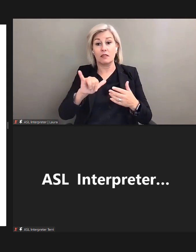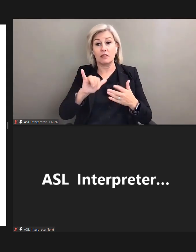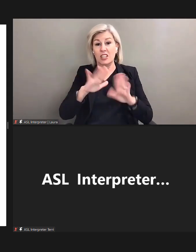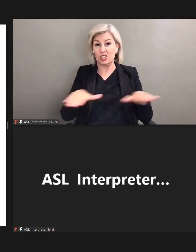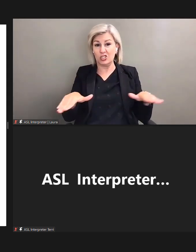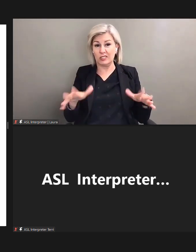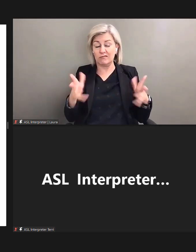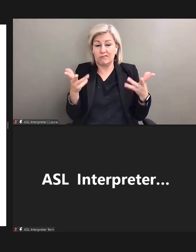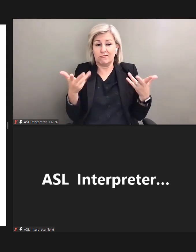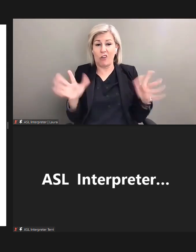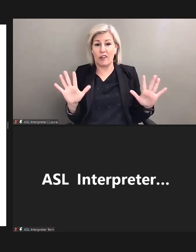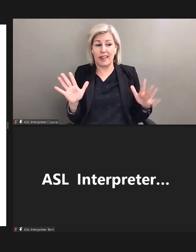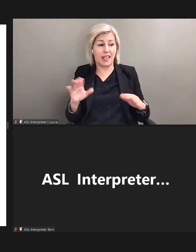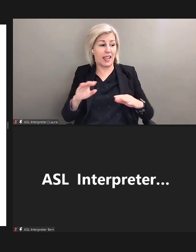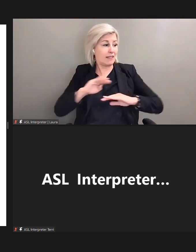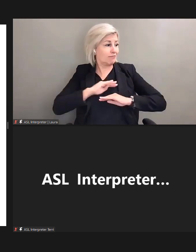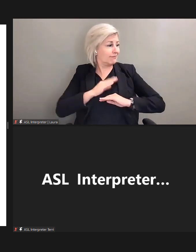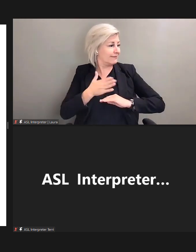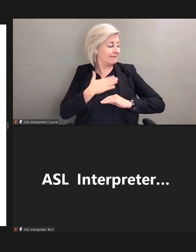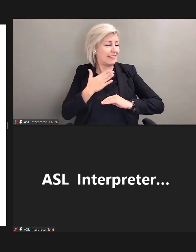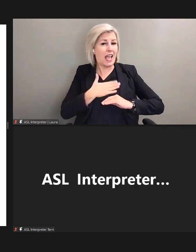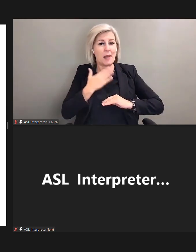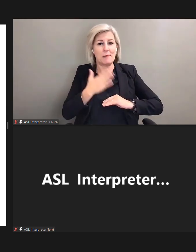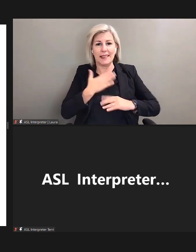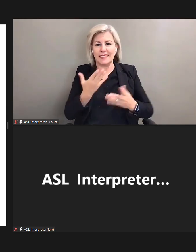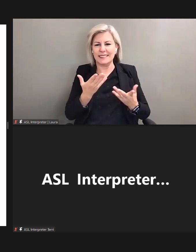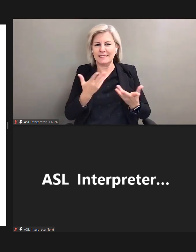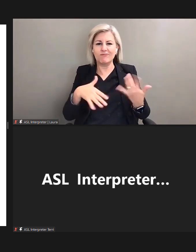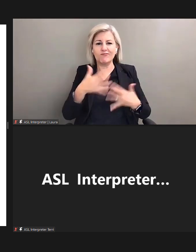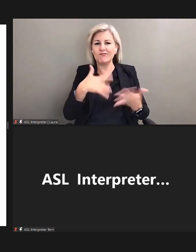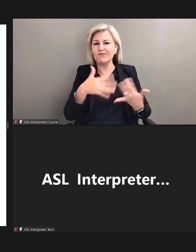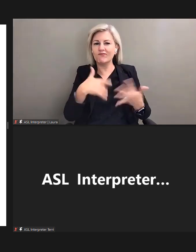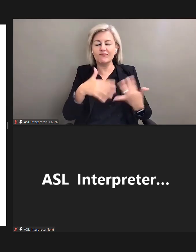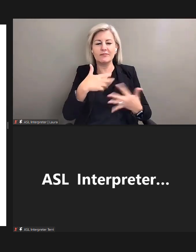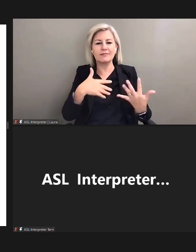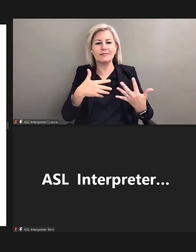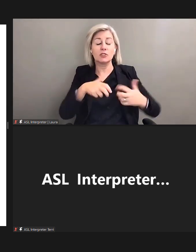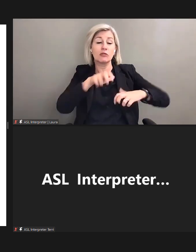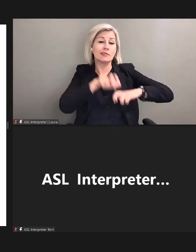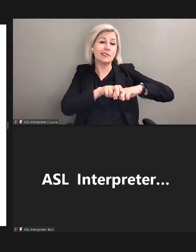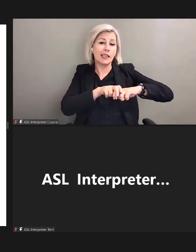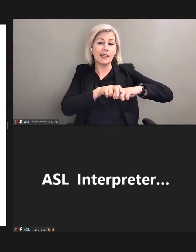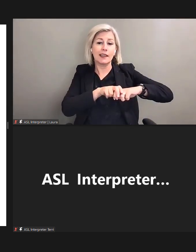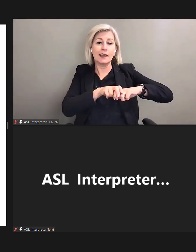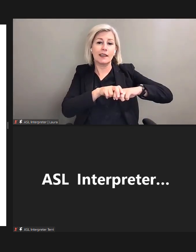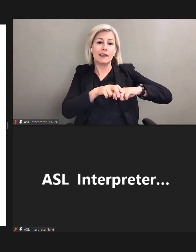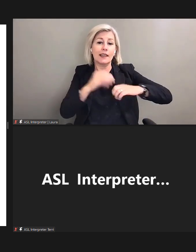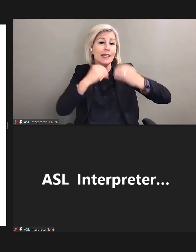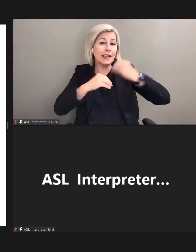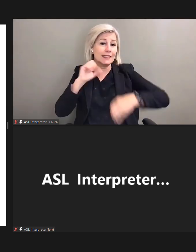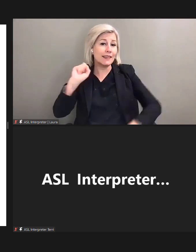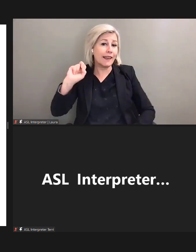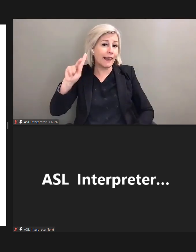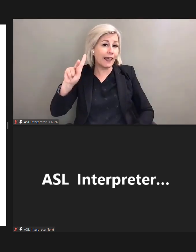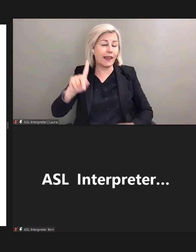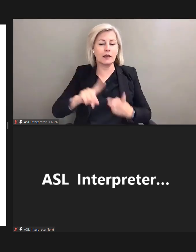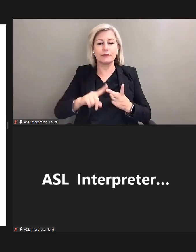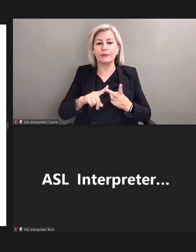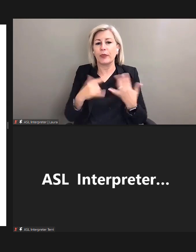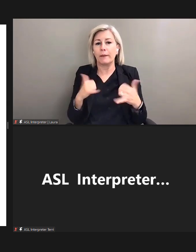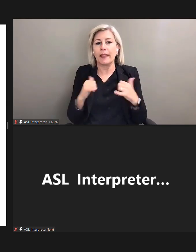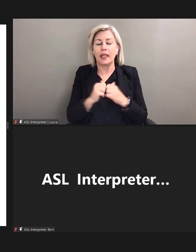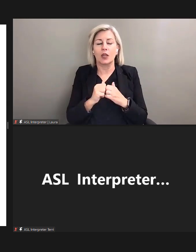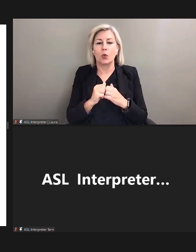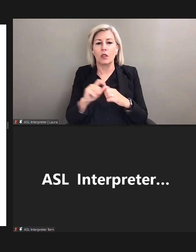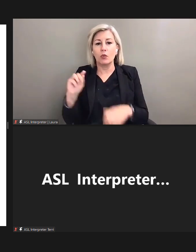part, already happily spending their time. They're hanging out, they're sitting at a snack table or playing with some toys